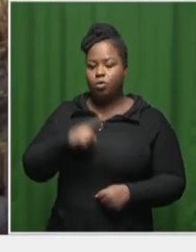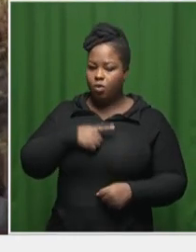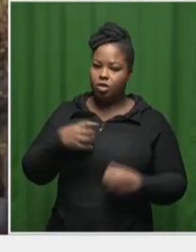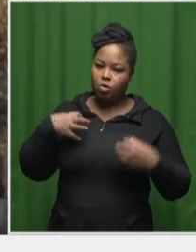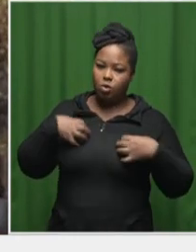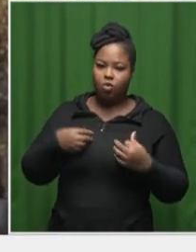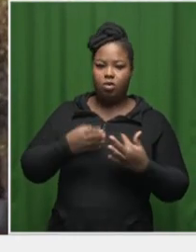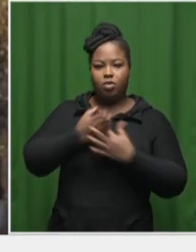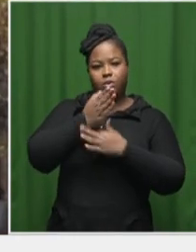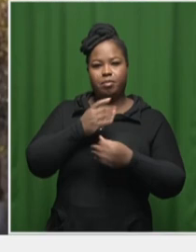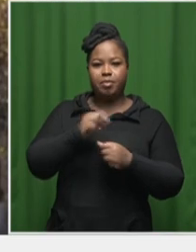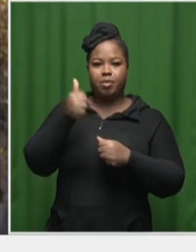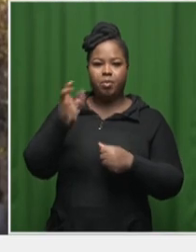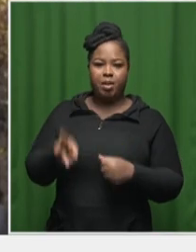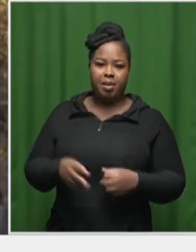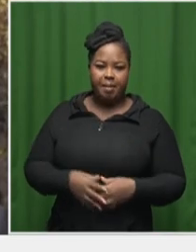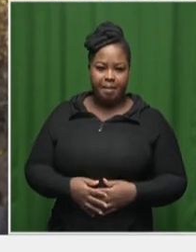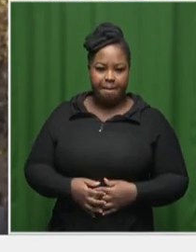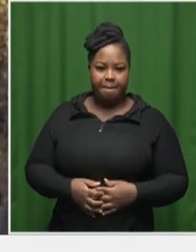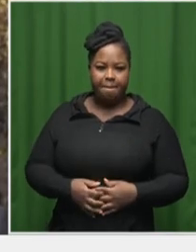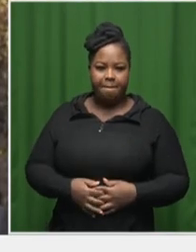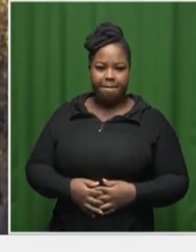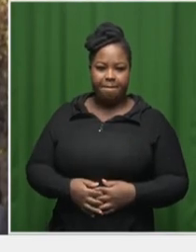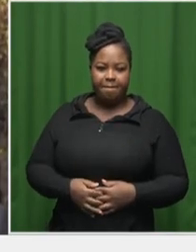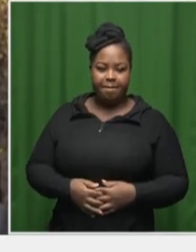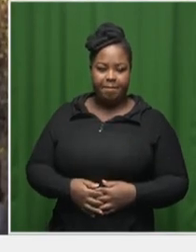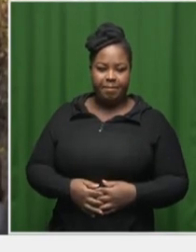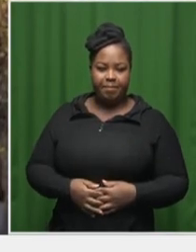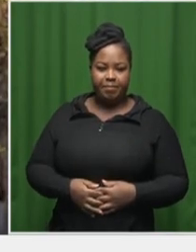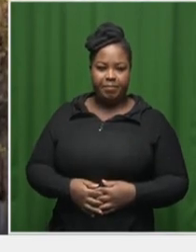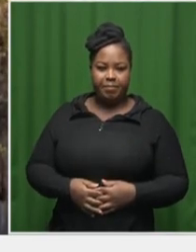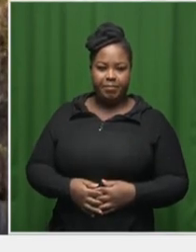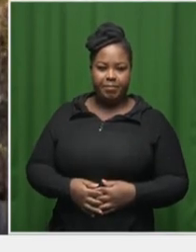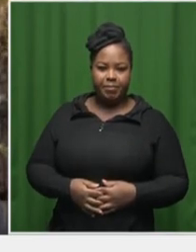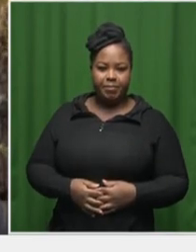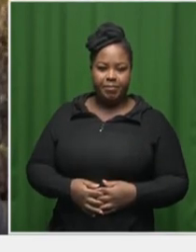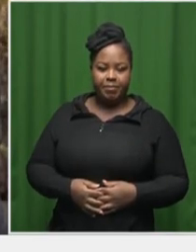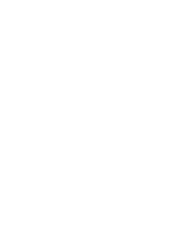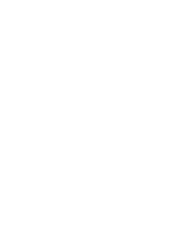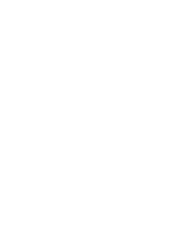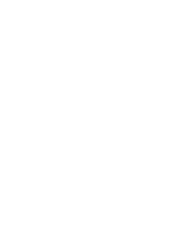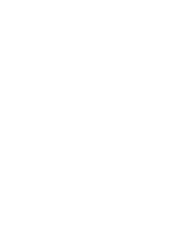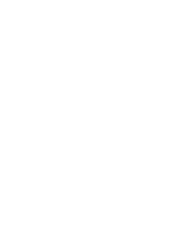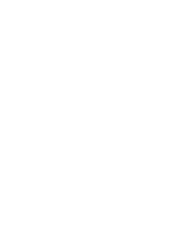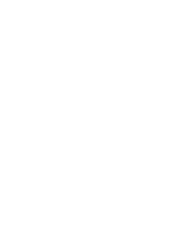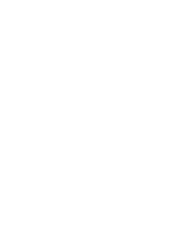break his own record. I'm Ga-Mogashoa, SABC News, Ga-Mogashoa.